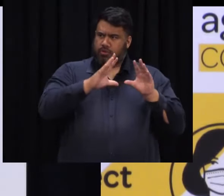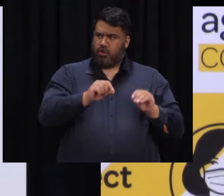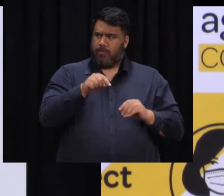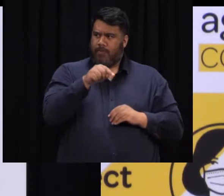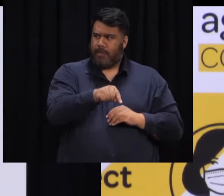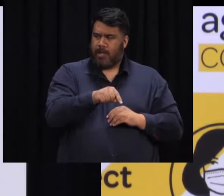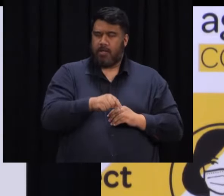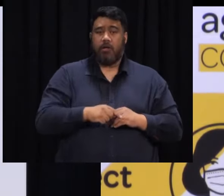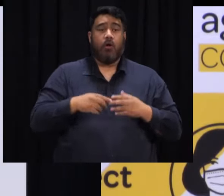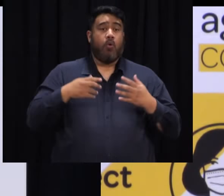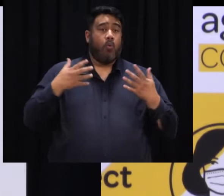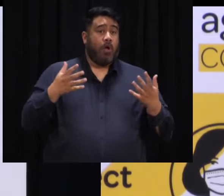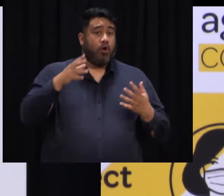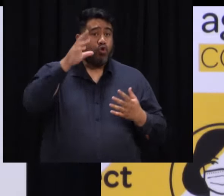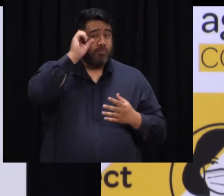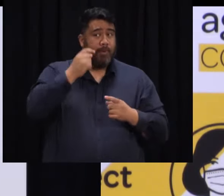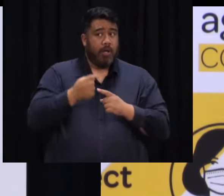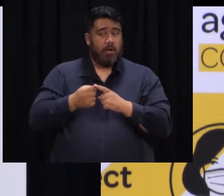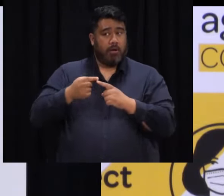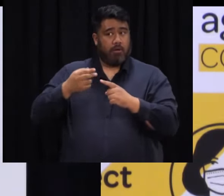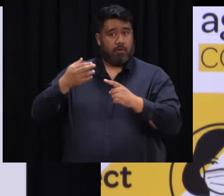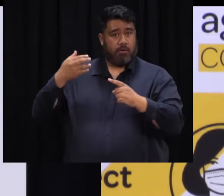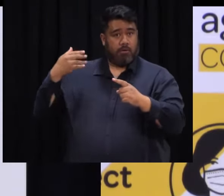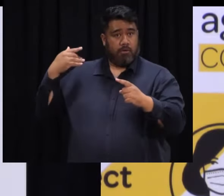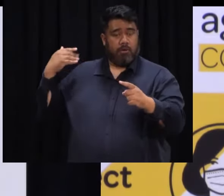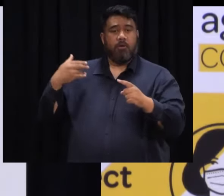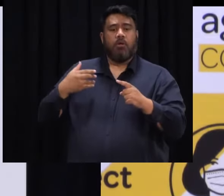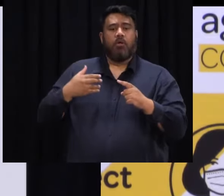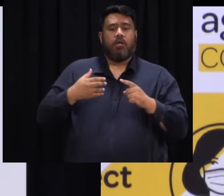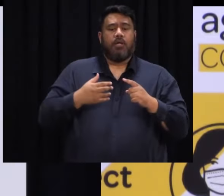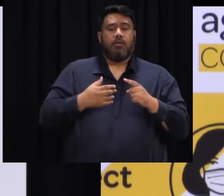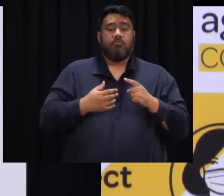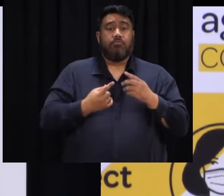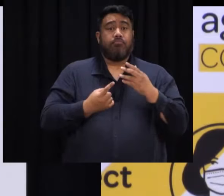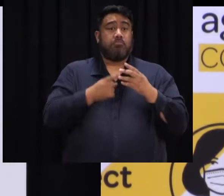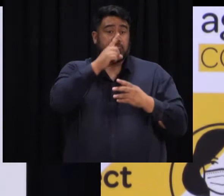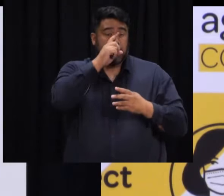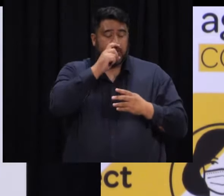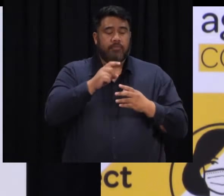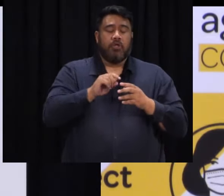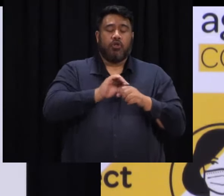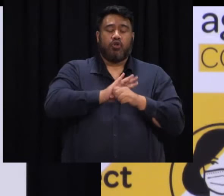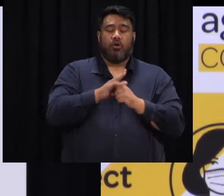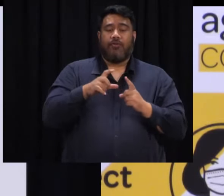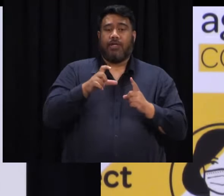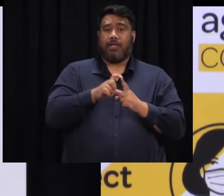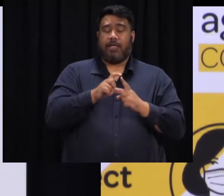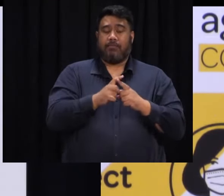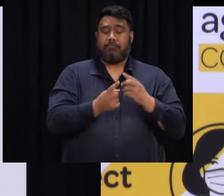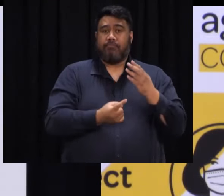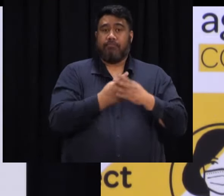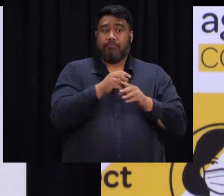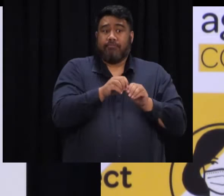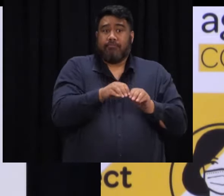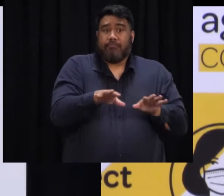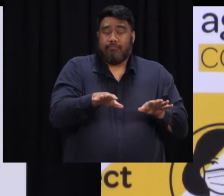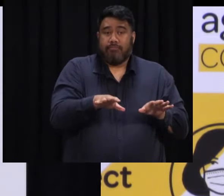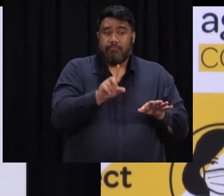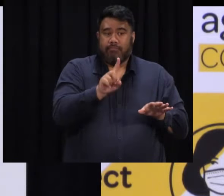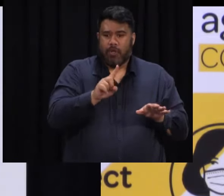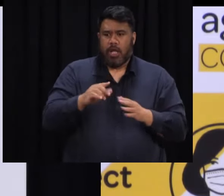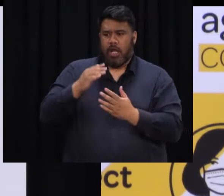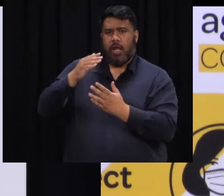date that ultimately all of the protections that level 3 provide will continue to be important for